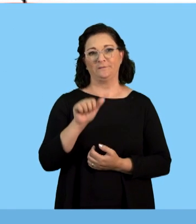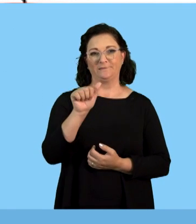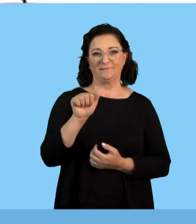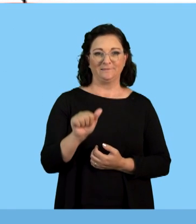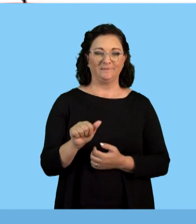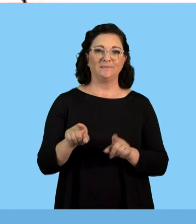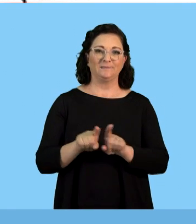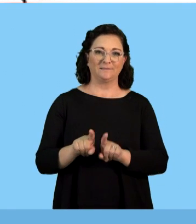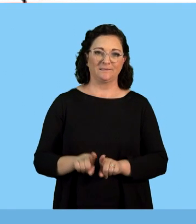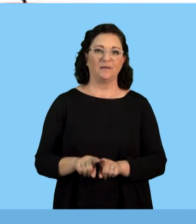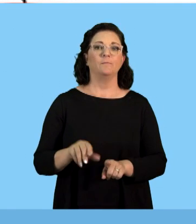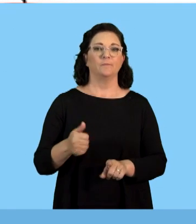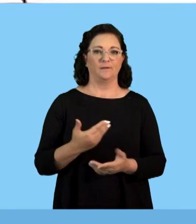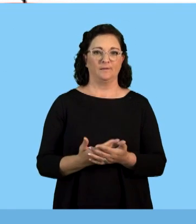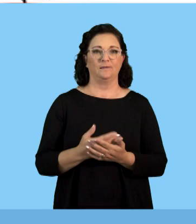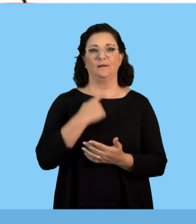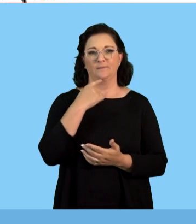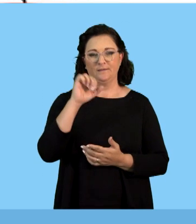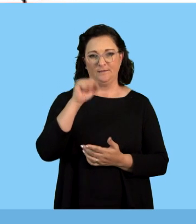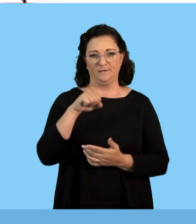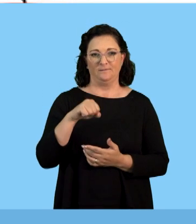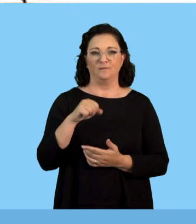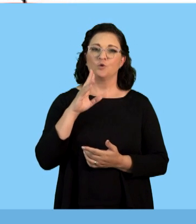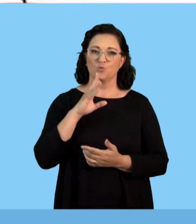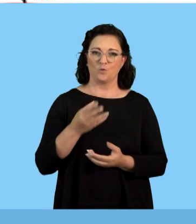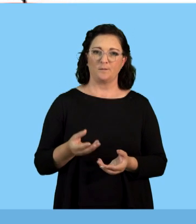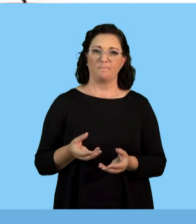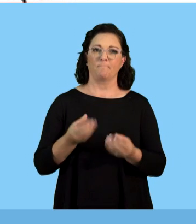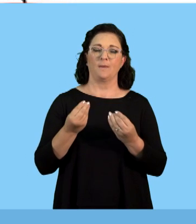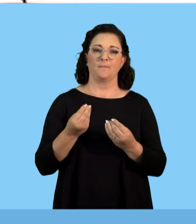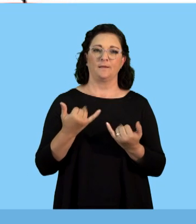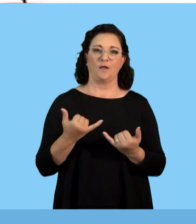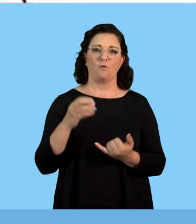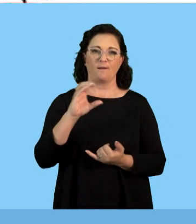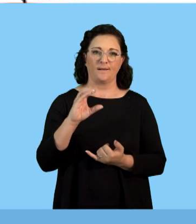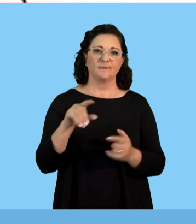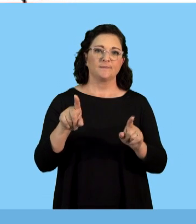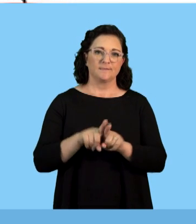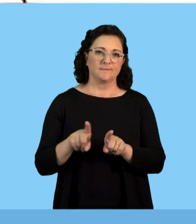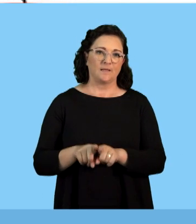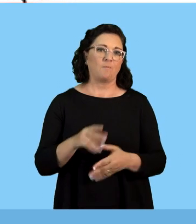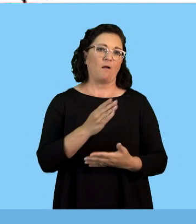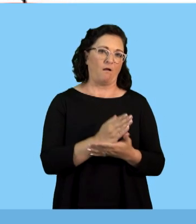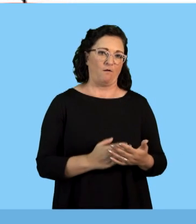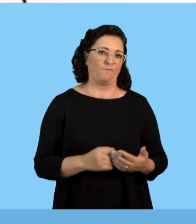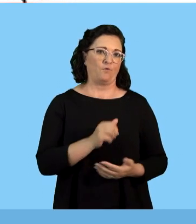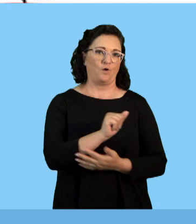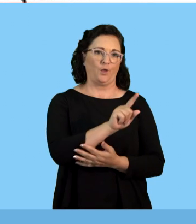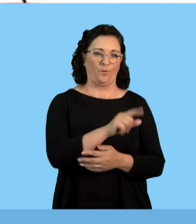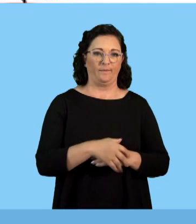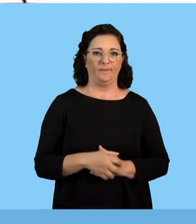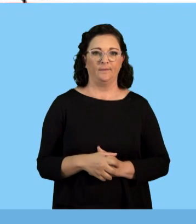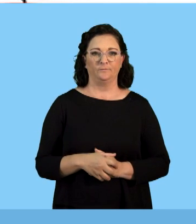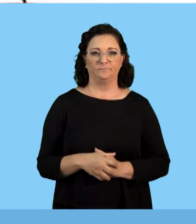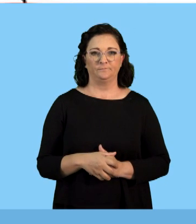6 ohms each, and therefore we can conclude by saying that they will each receive the current which is half that of